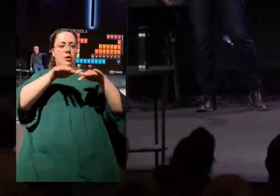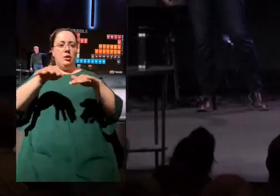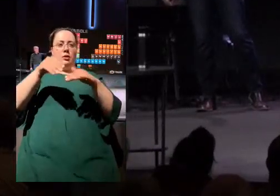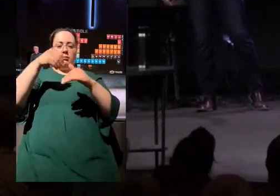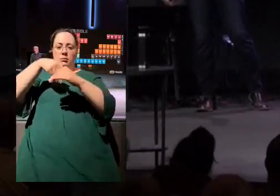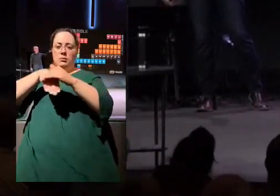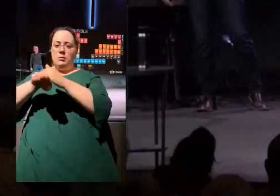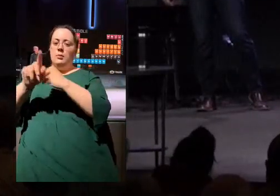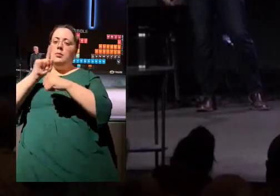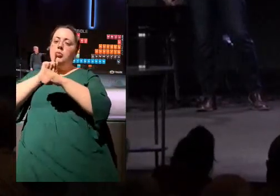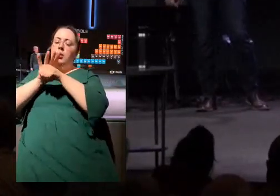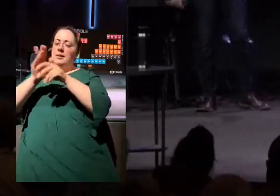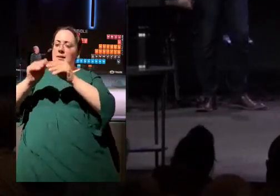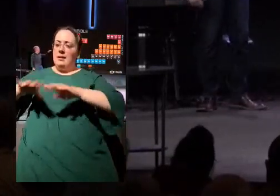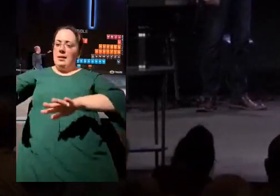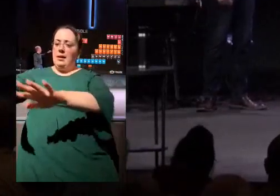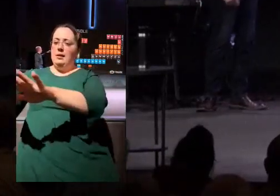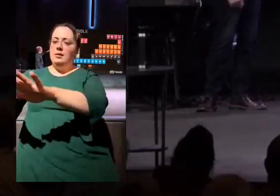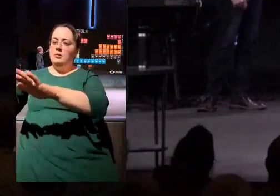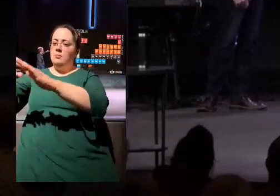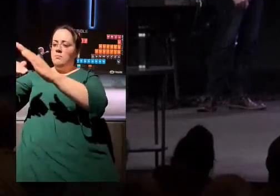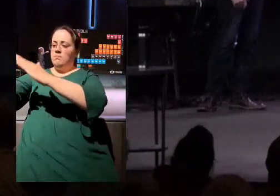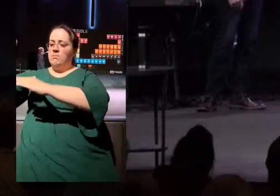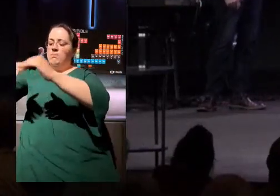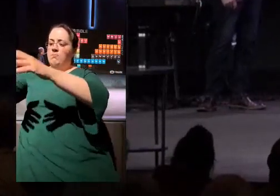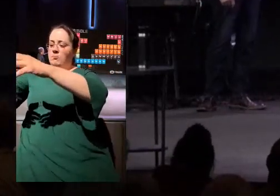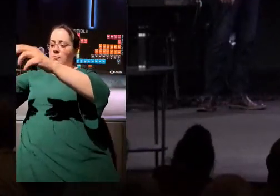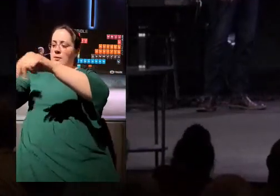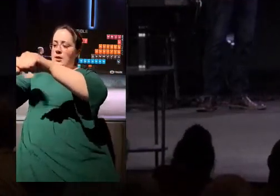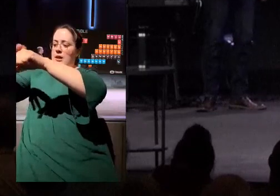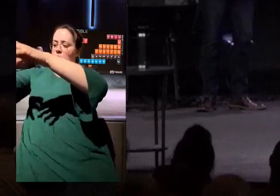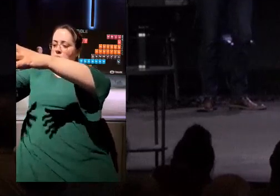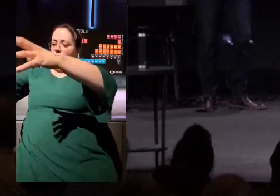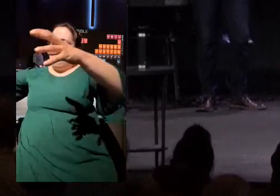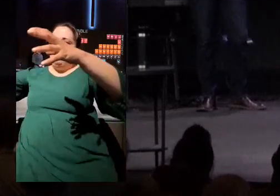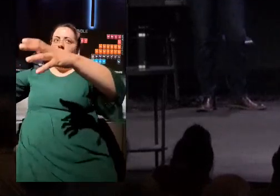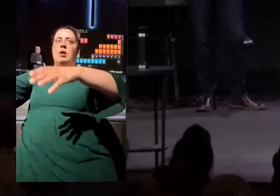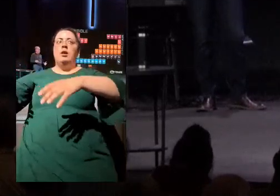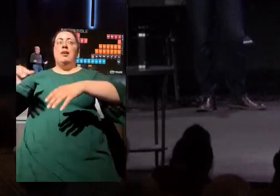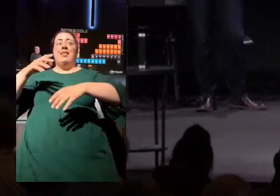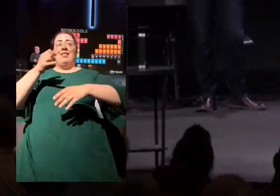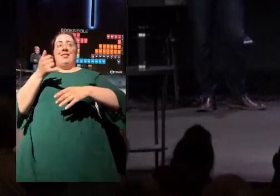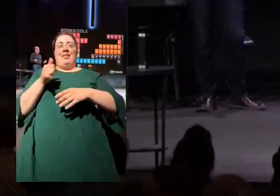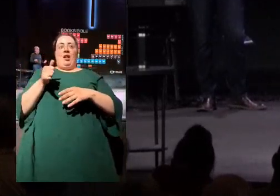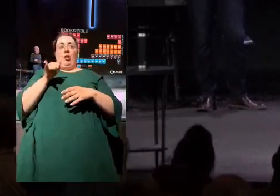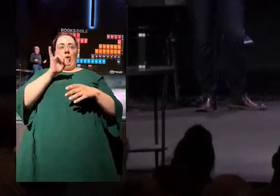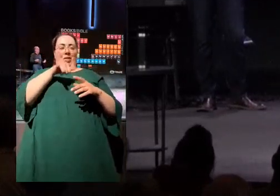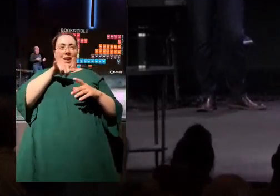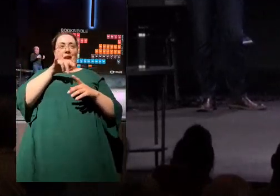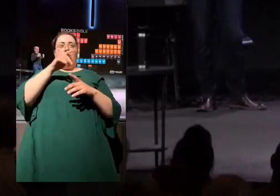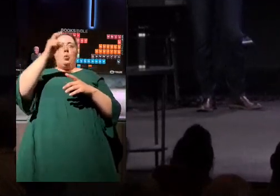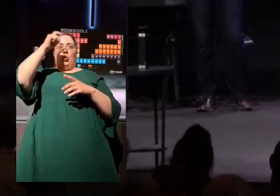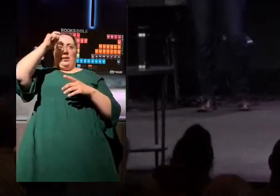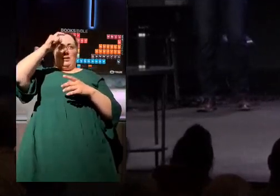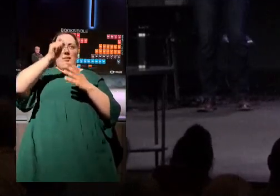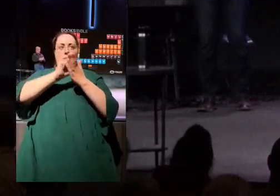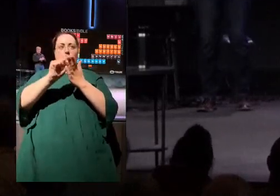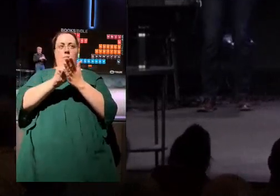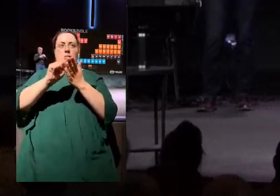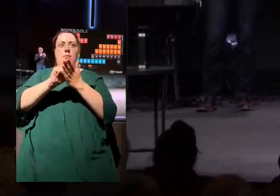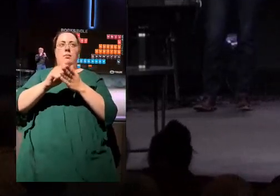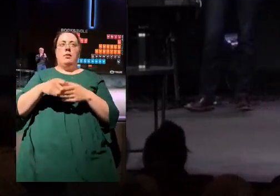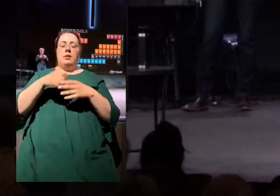settled into the land to build their nation. The yellow, that's wisdom literature. It includes poetry.